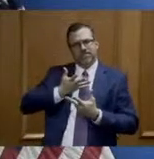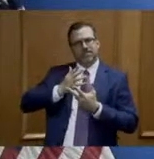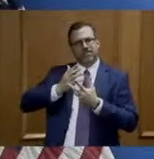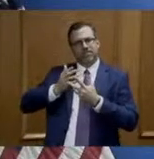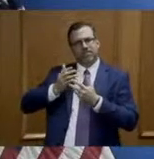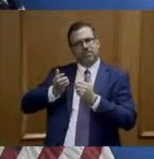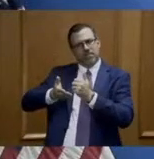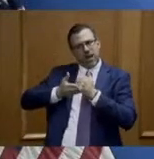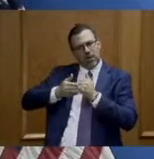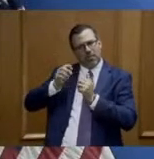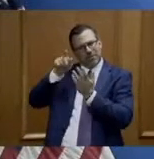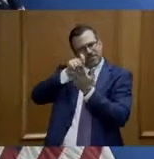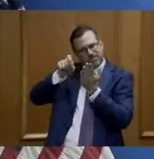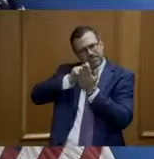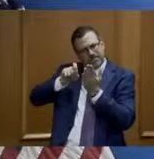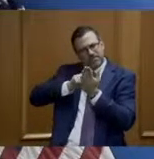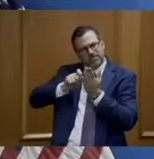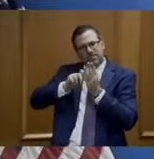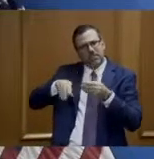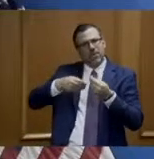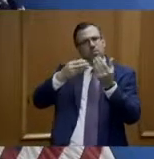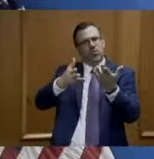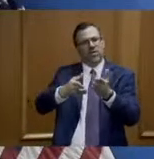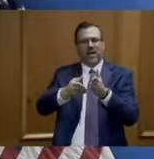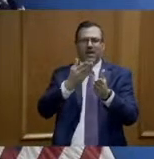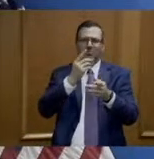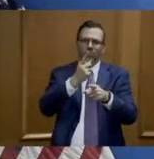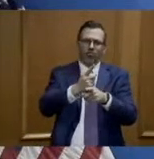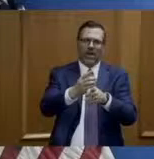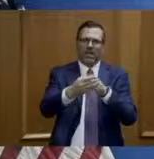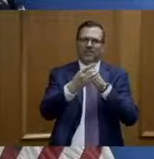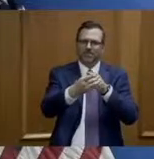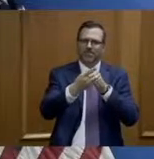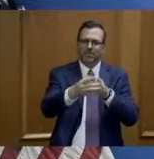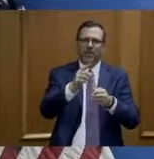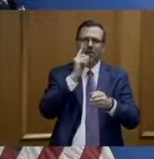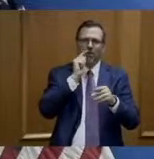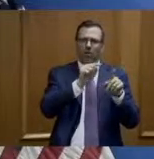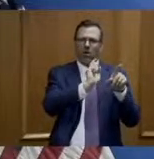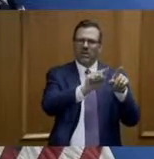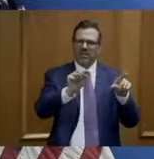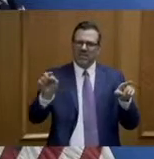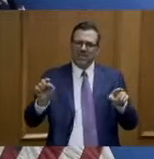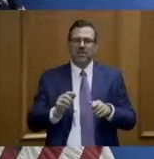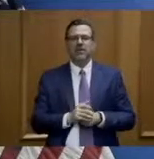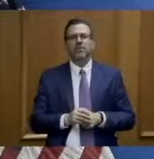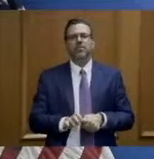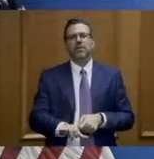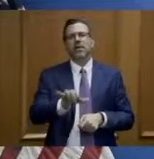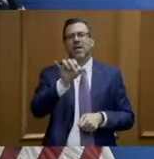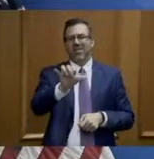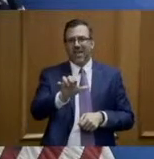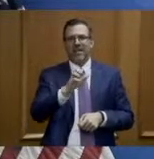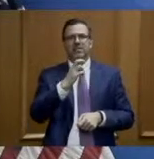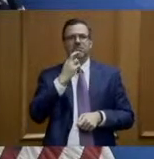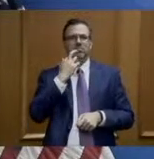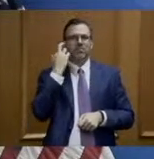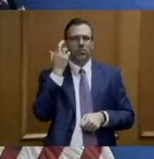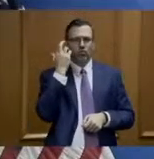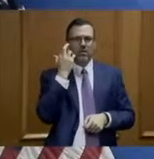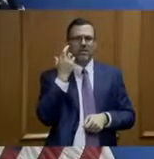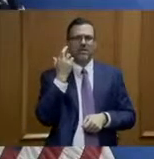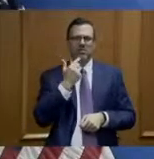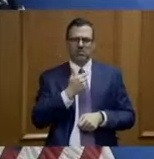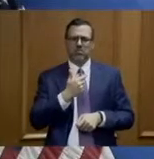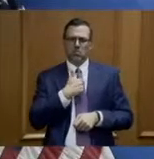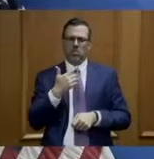to develop the right guidance for these industries, and because of that, that's why we are certain that